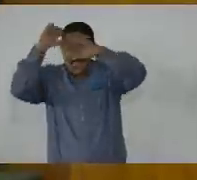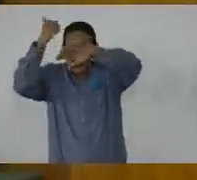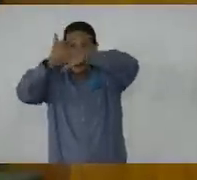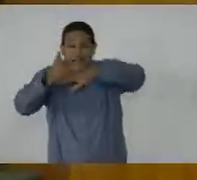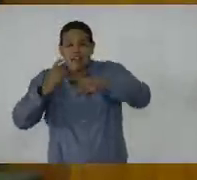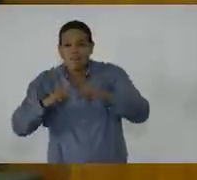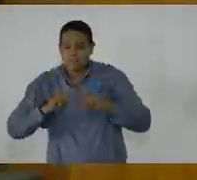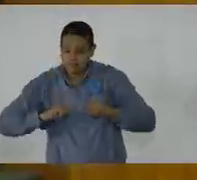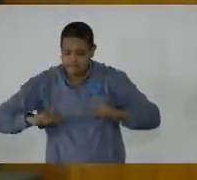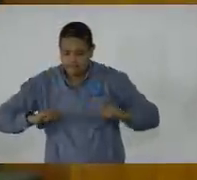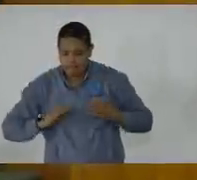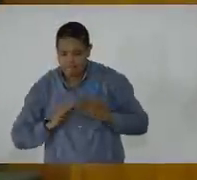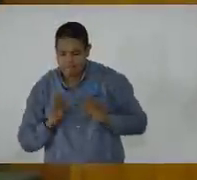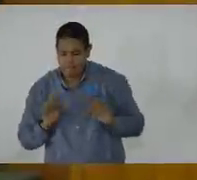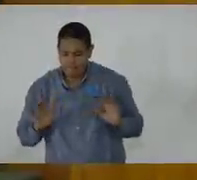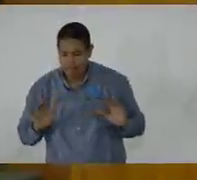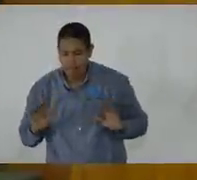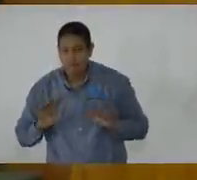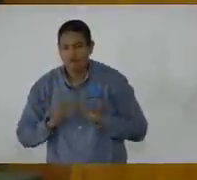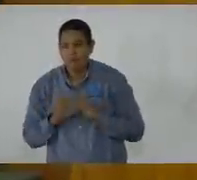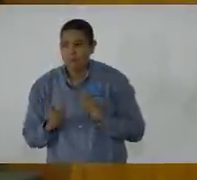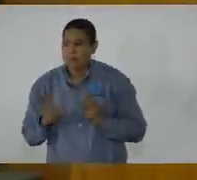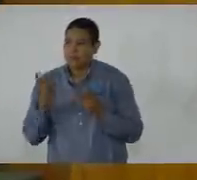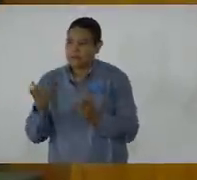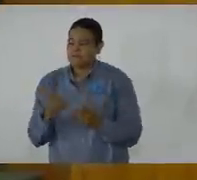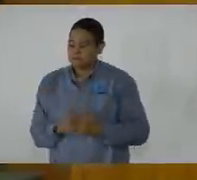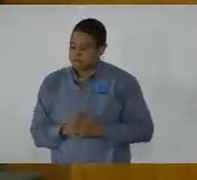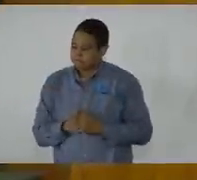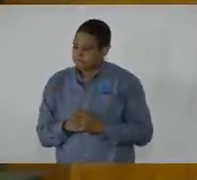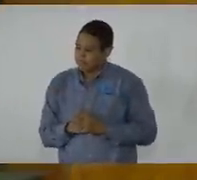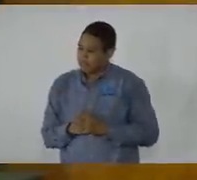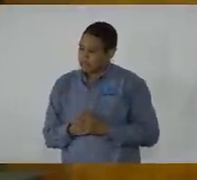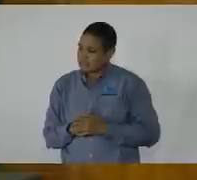and resilience of the Jamaican people.